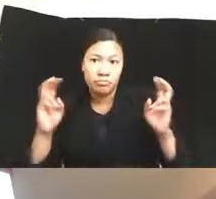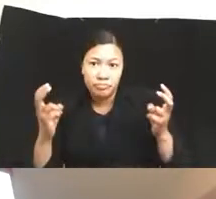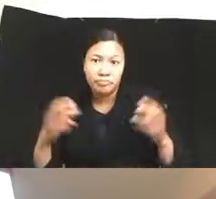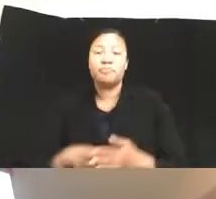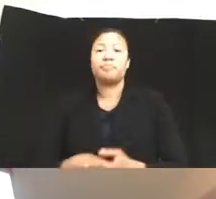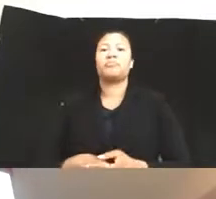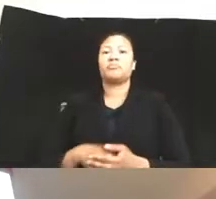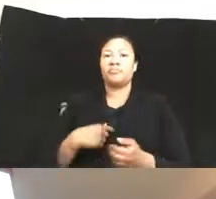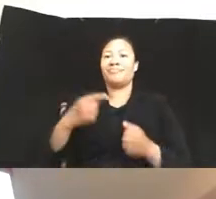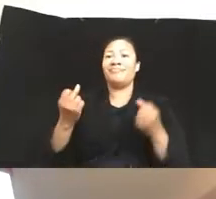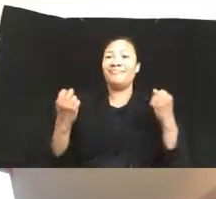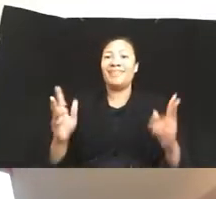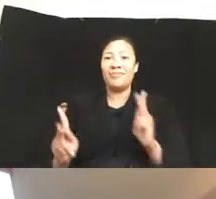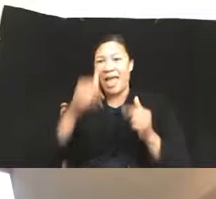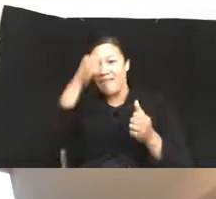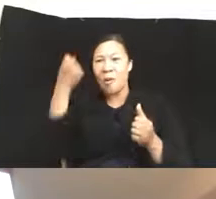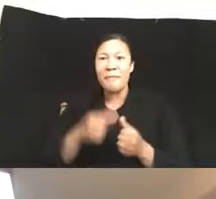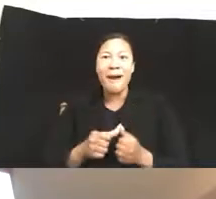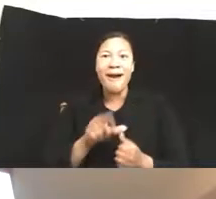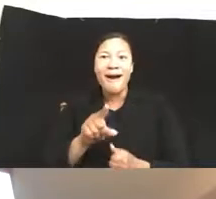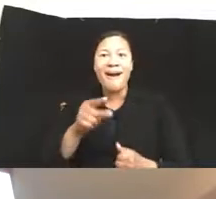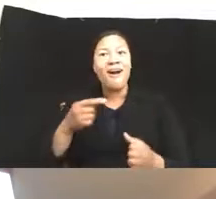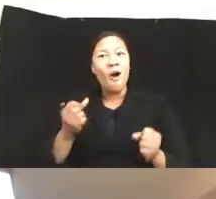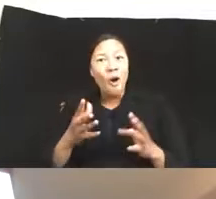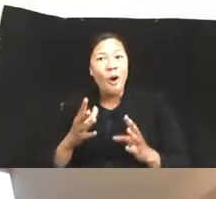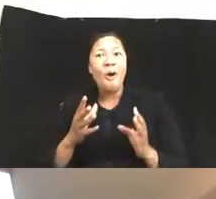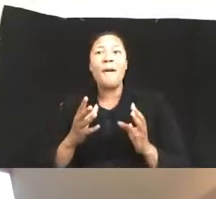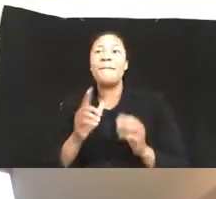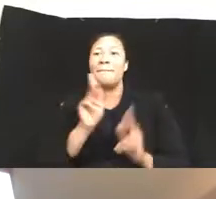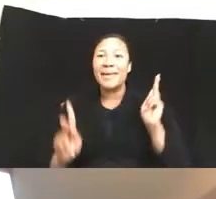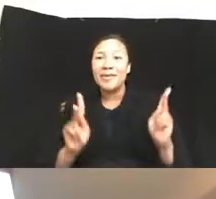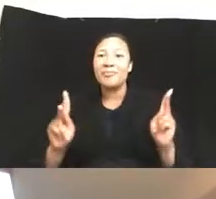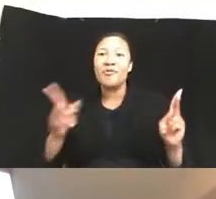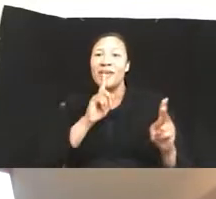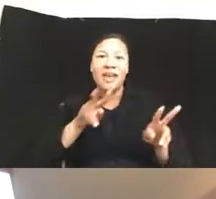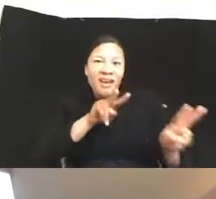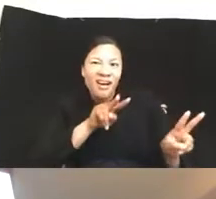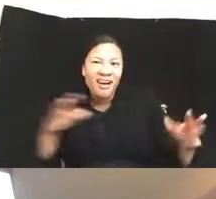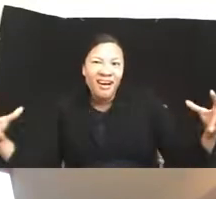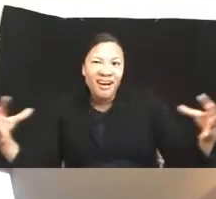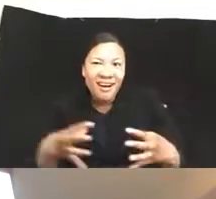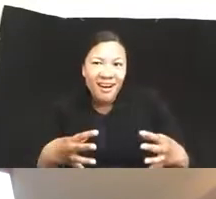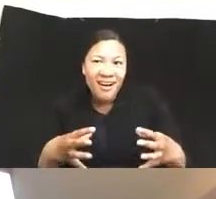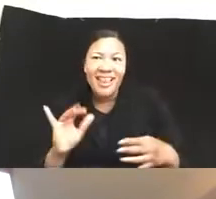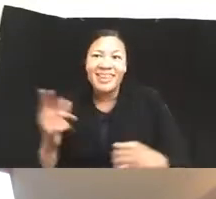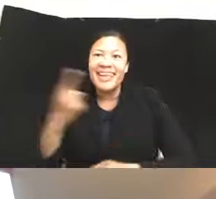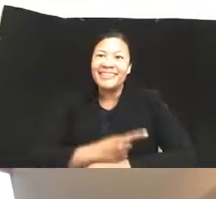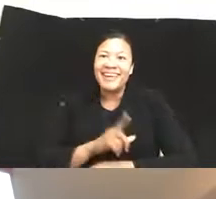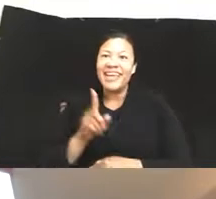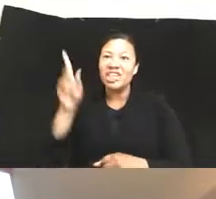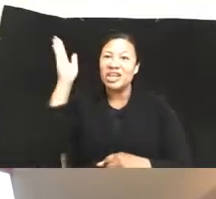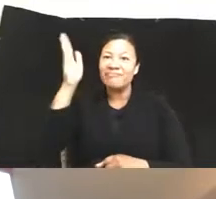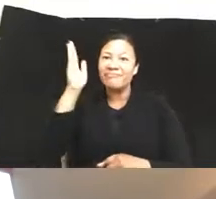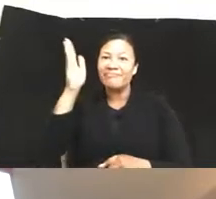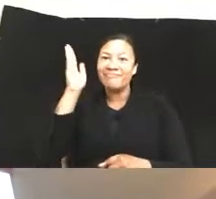Melchor, Freeman, you know, all of these people came and surrounded her on the day of her dissertation